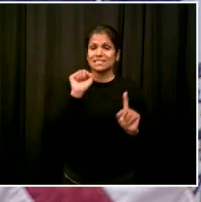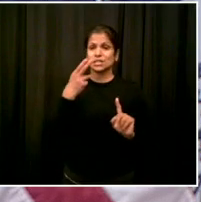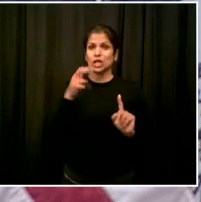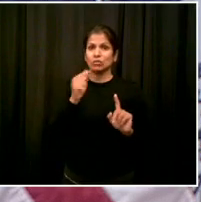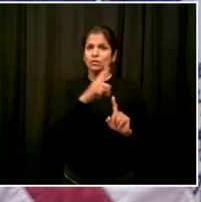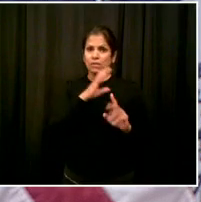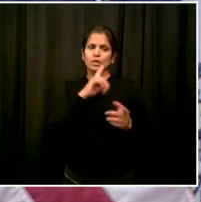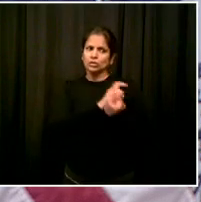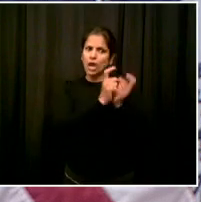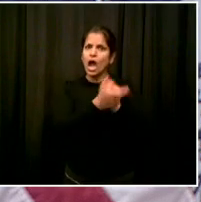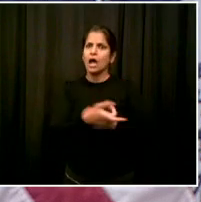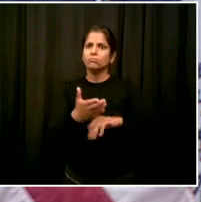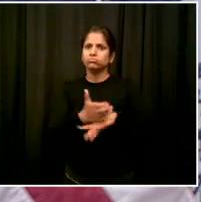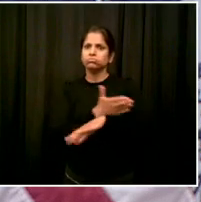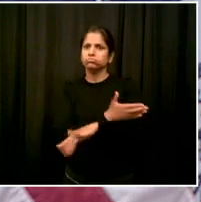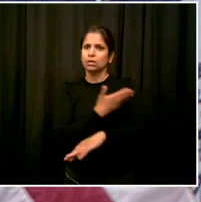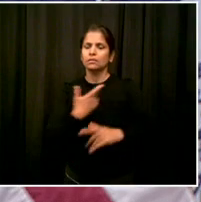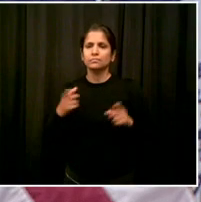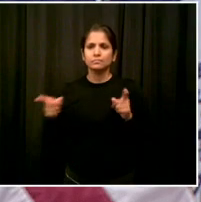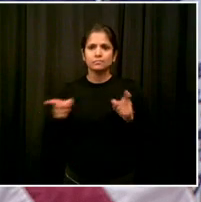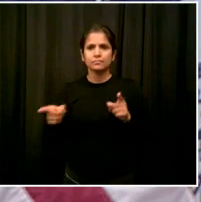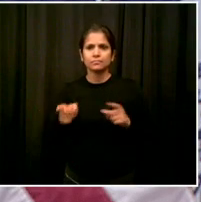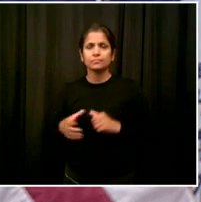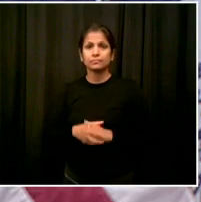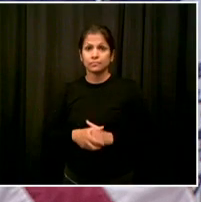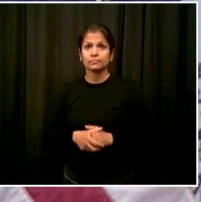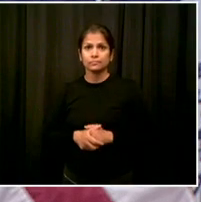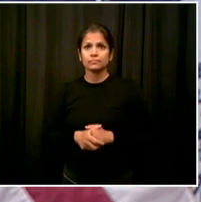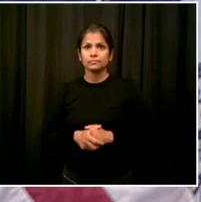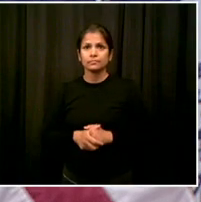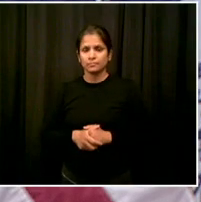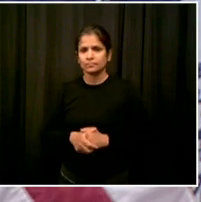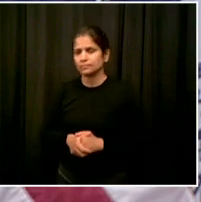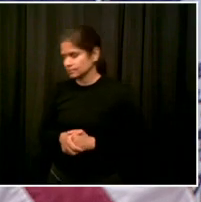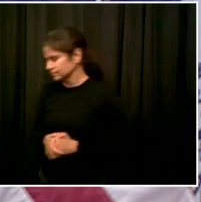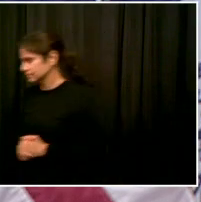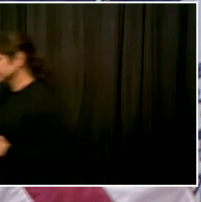Last two questions for today. Next, we have Yoav from the city.